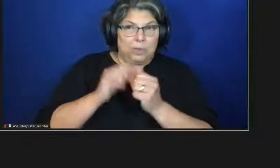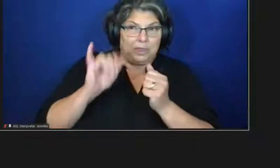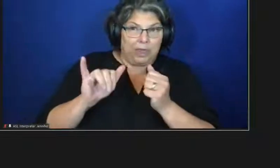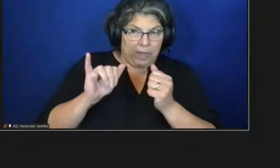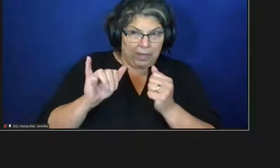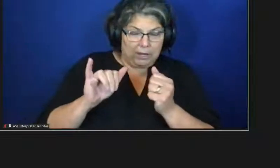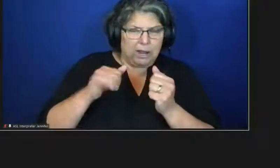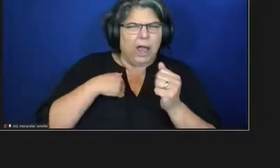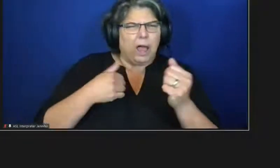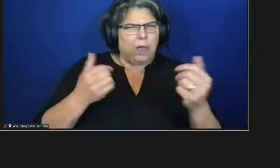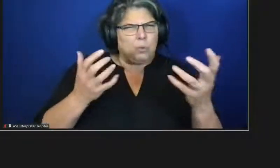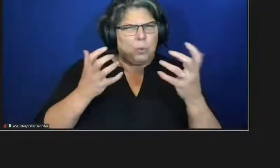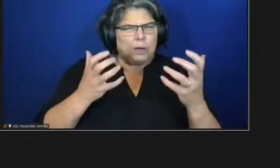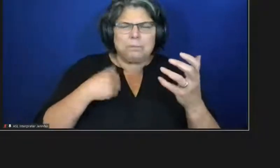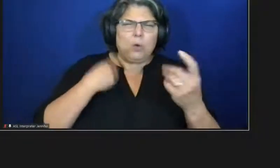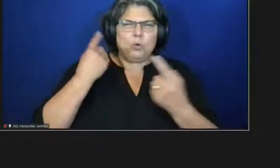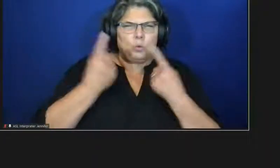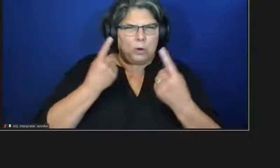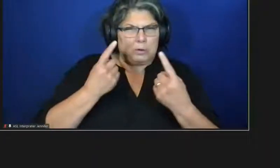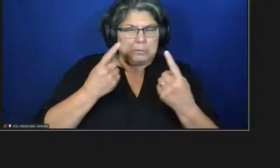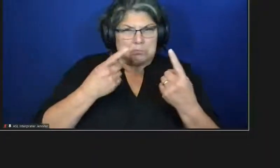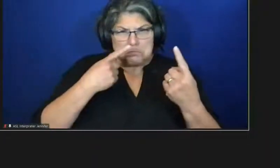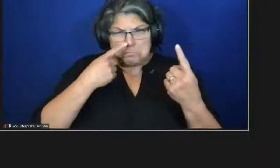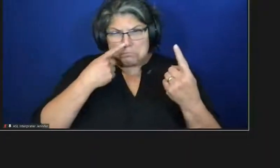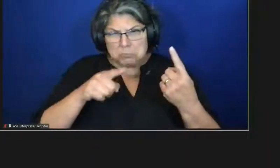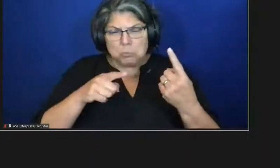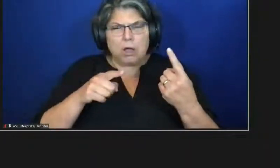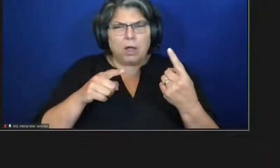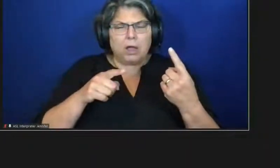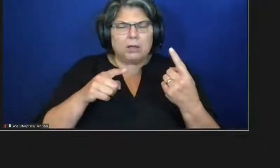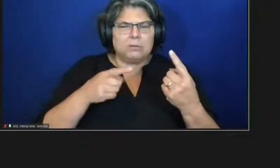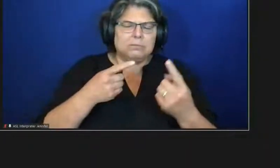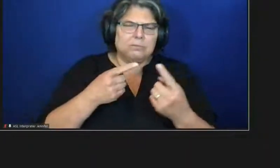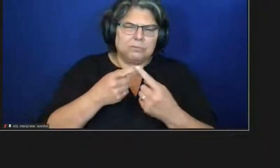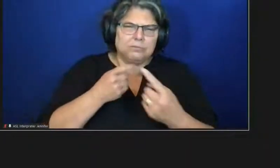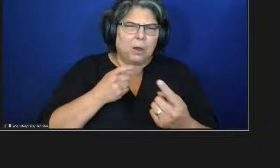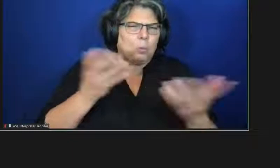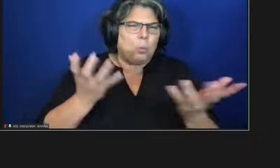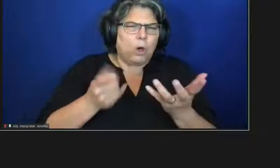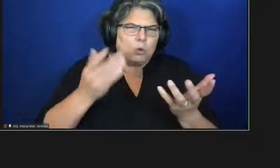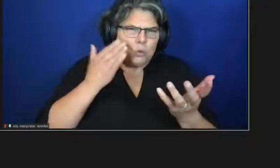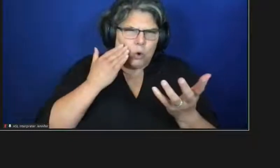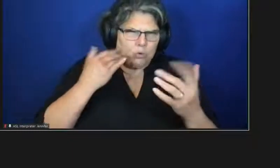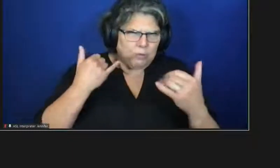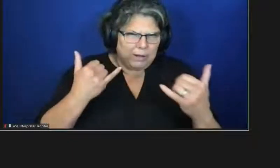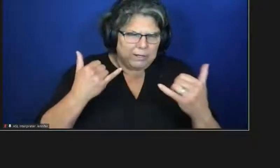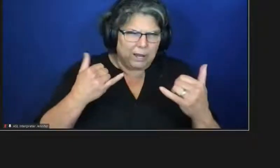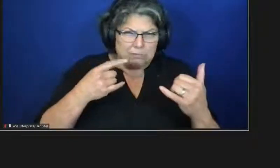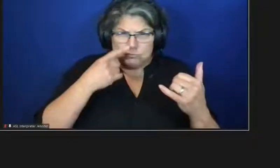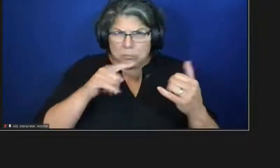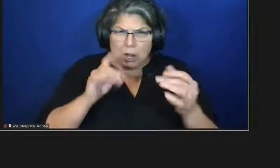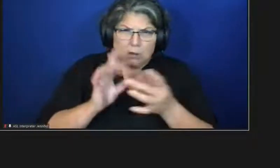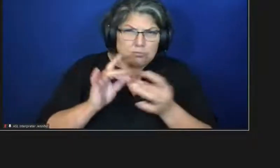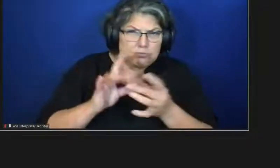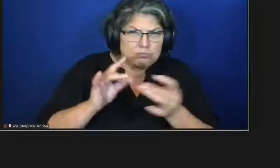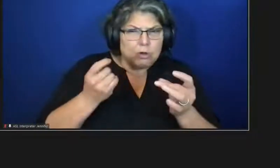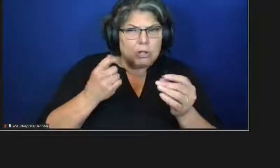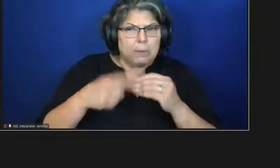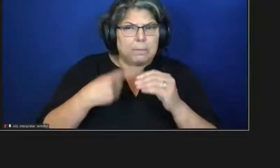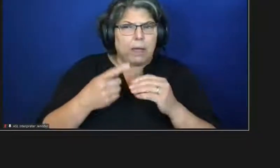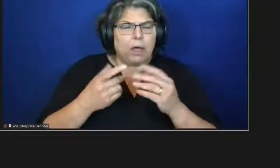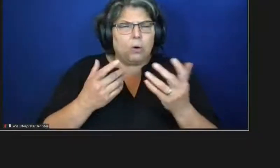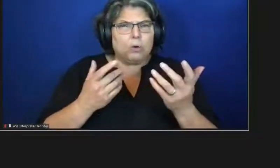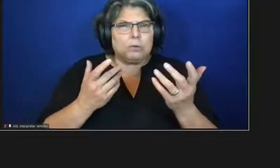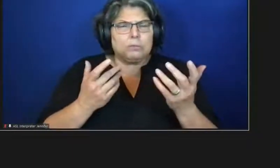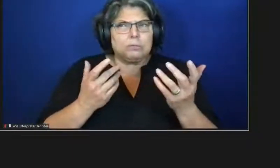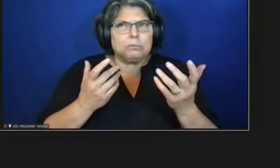I was wondering if you could, just based on what you know right now, talk a little bit more